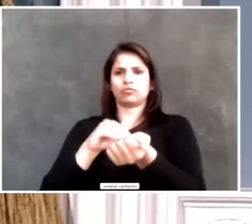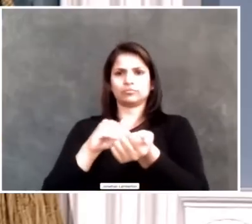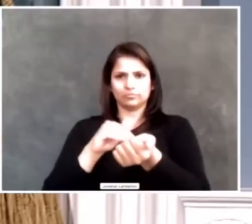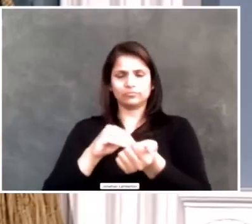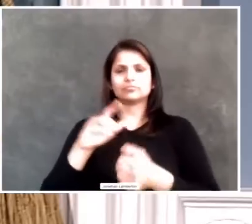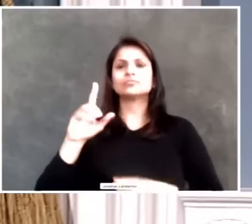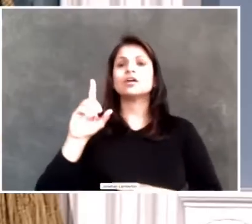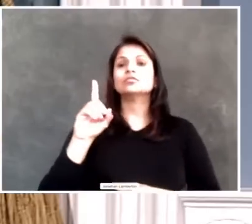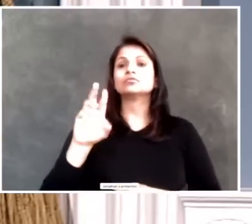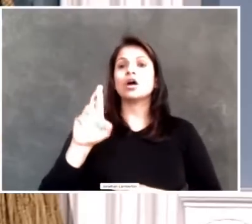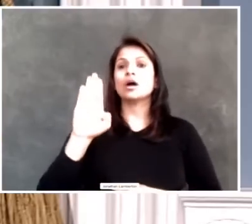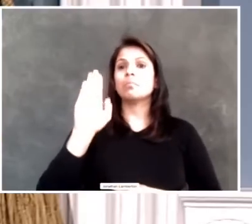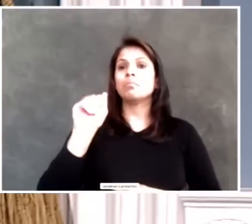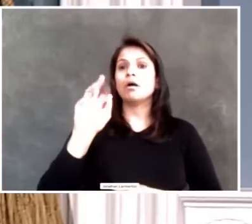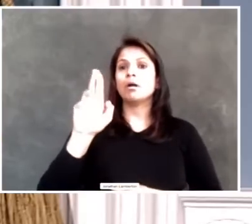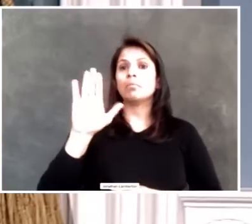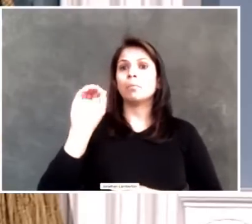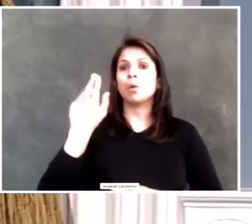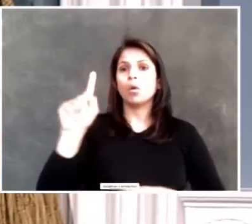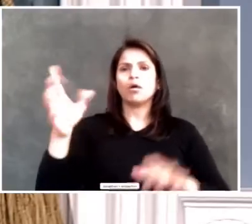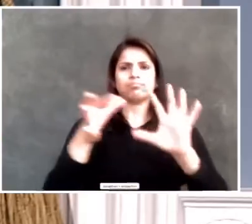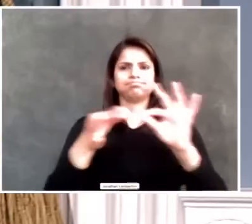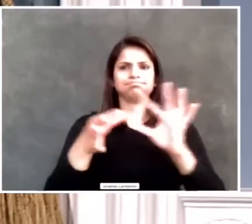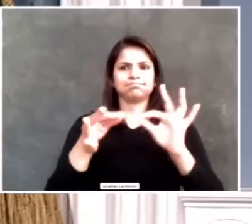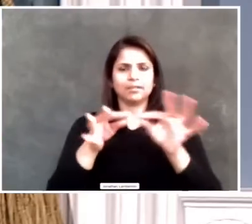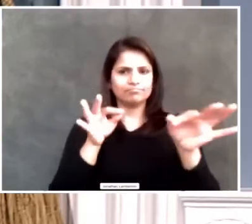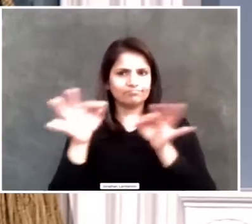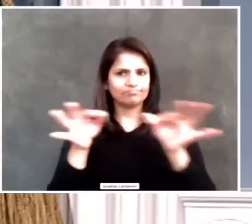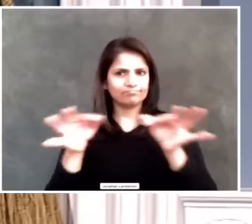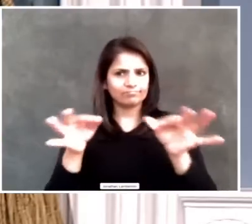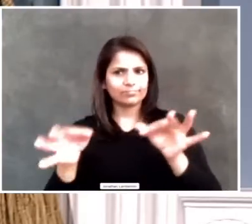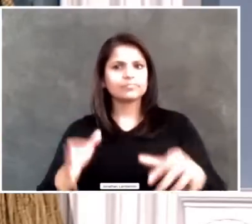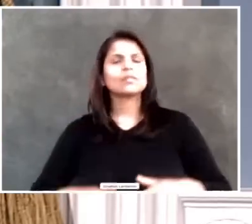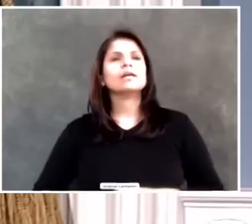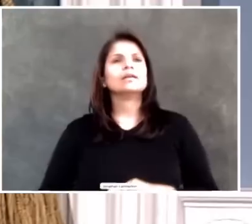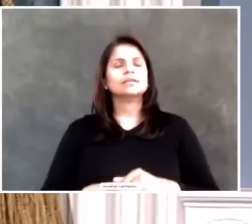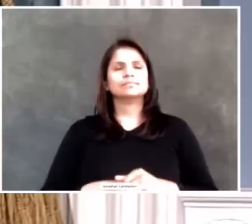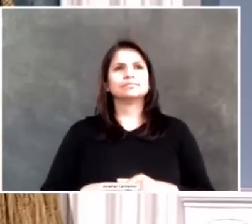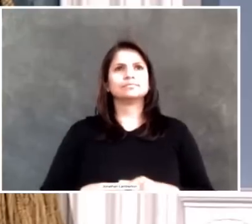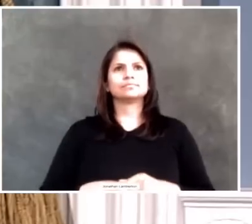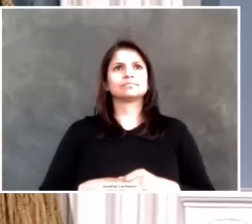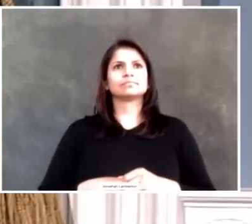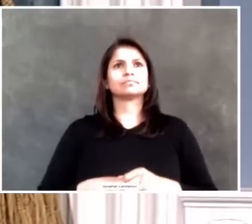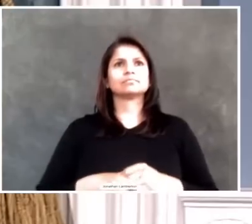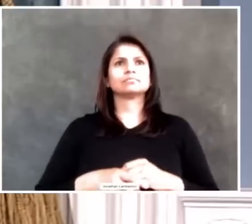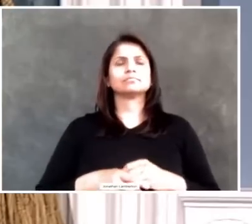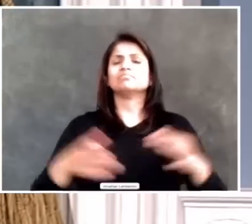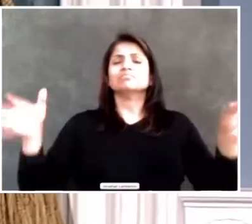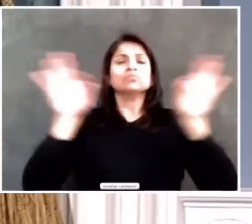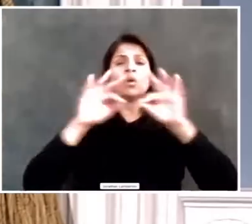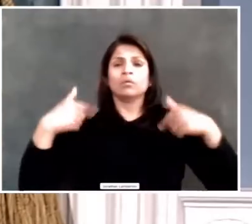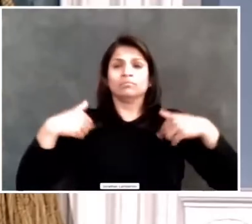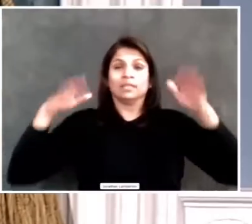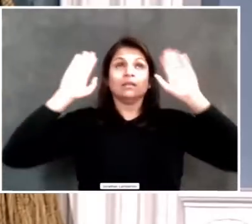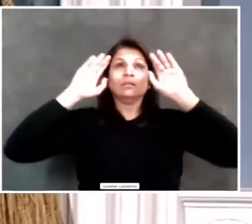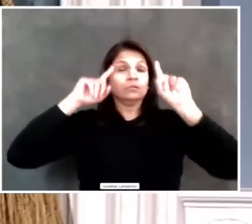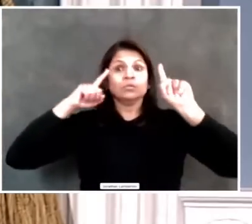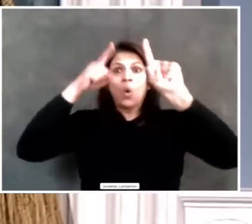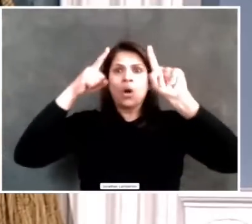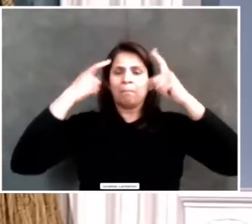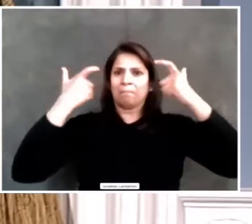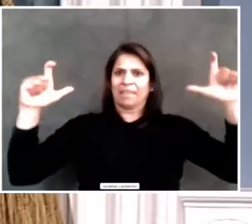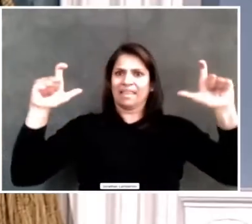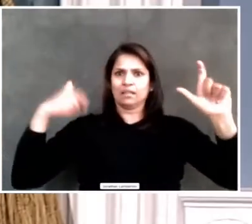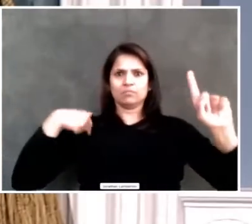foremost, focused on ensuring that every New Yorker who dies because of COVID-19 gets